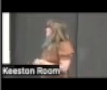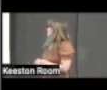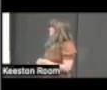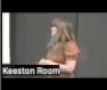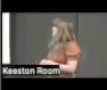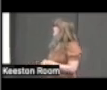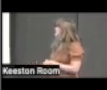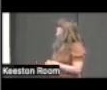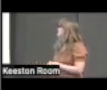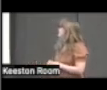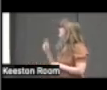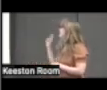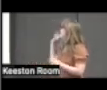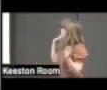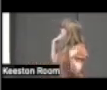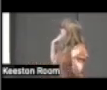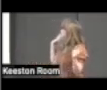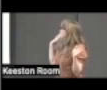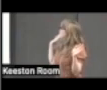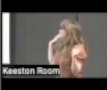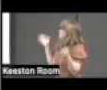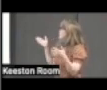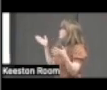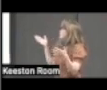And so